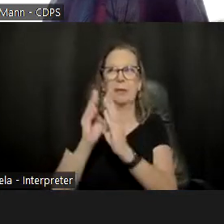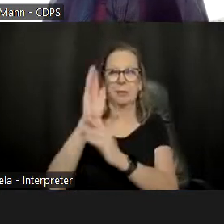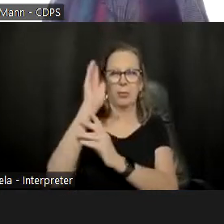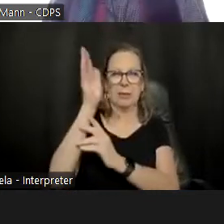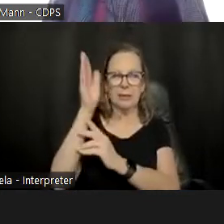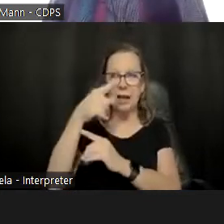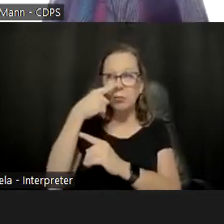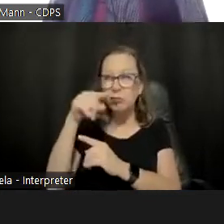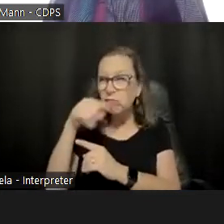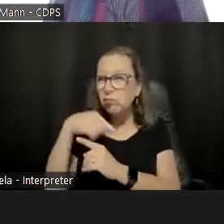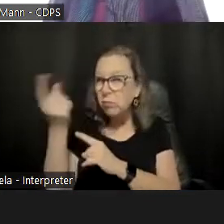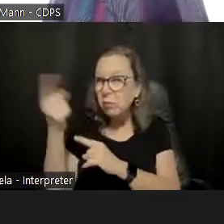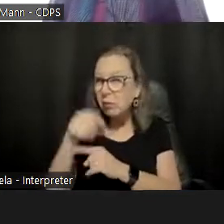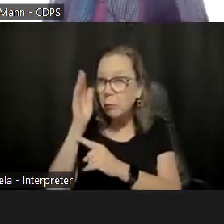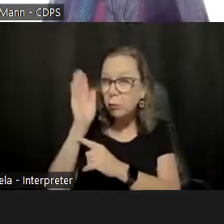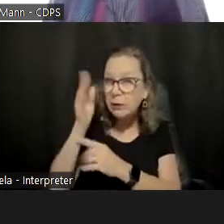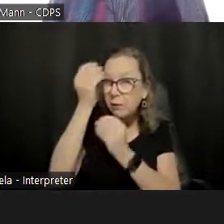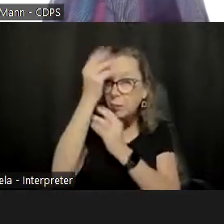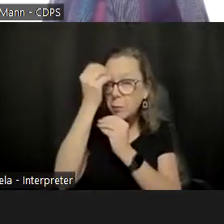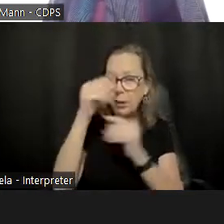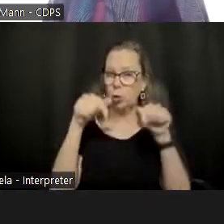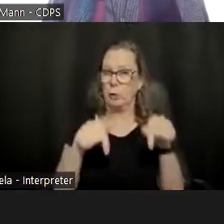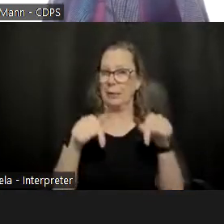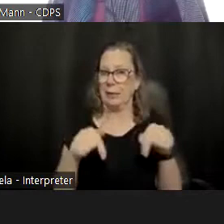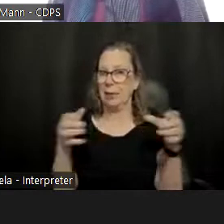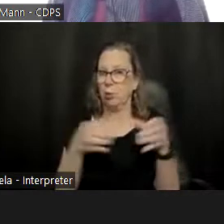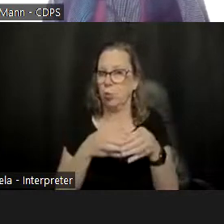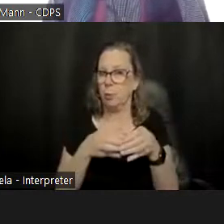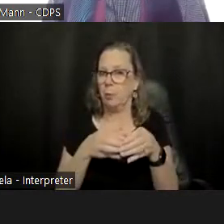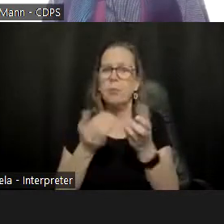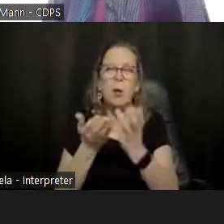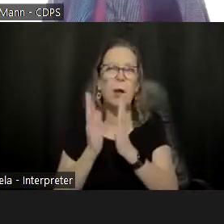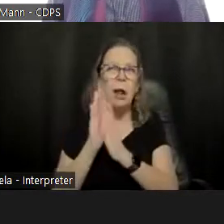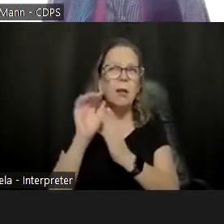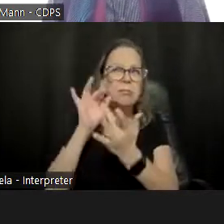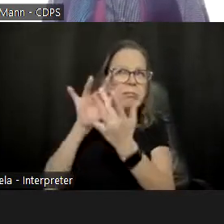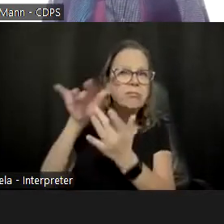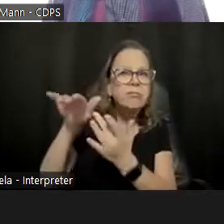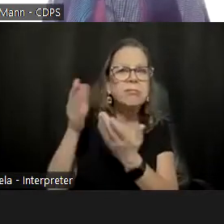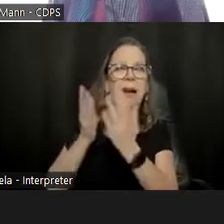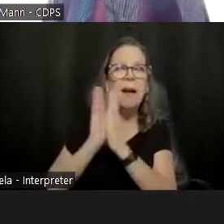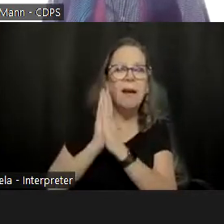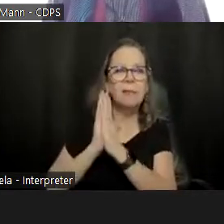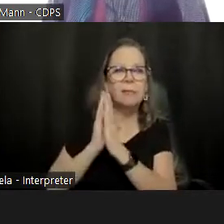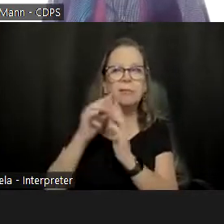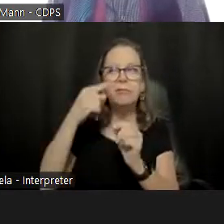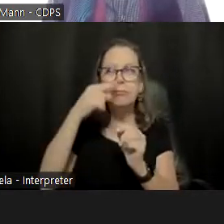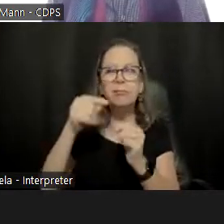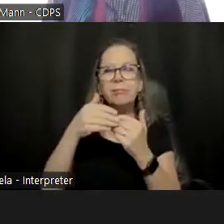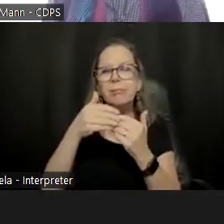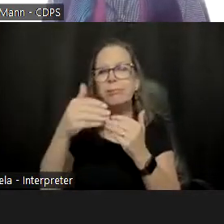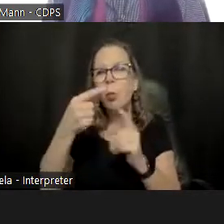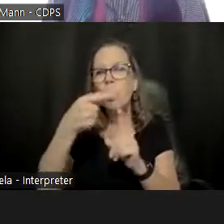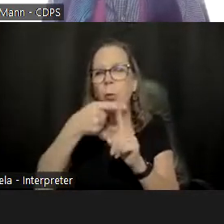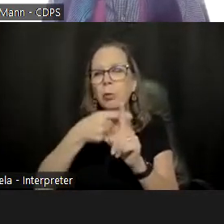available to possibly present that information to this group in the next month or two, so that we can